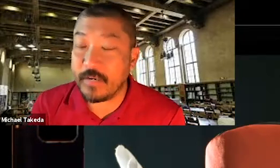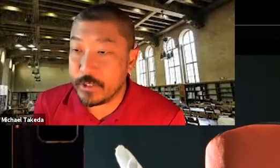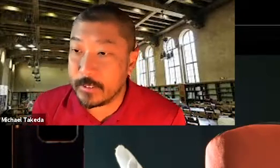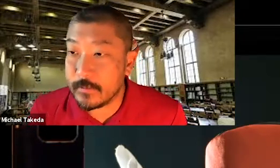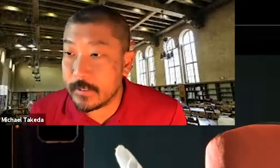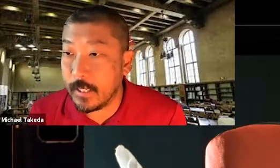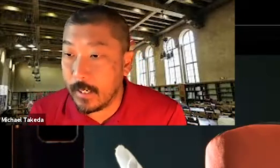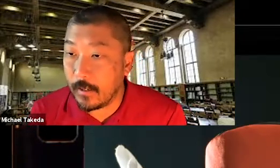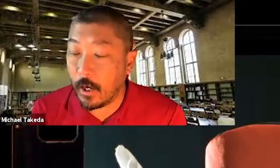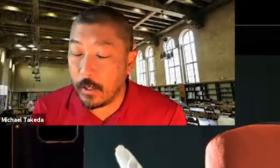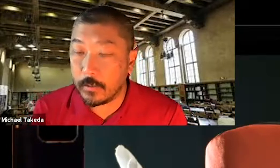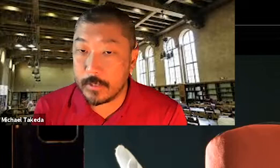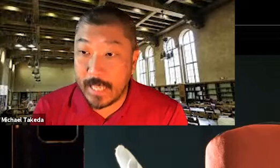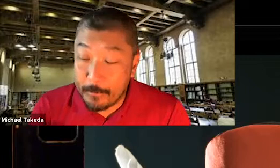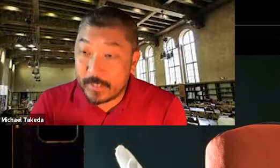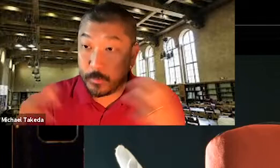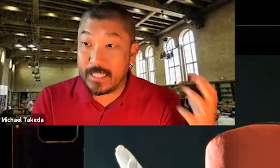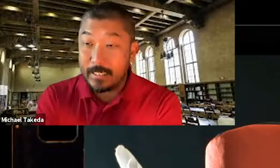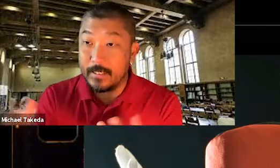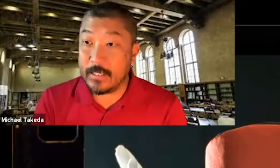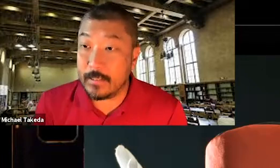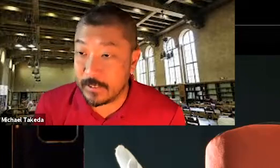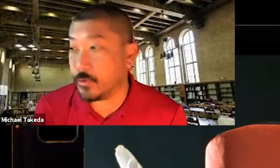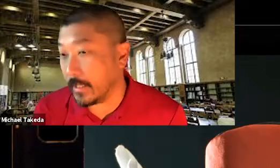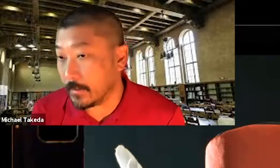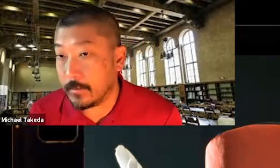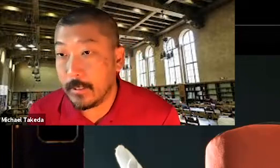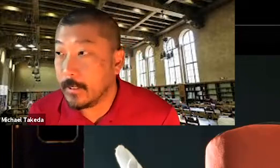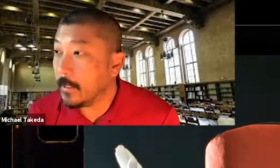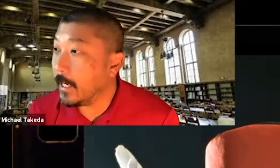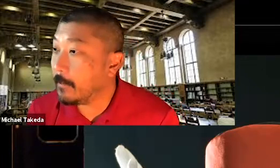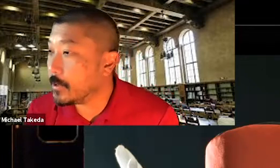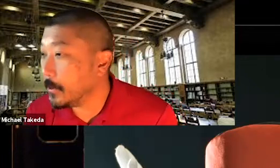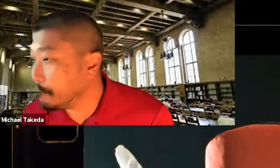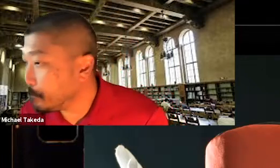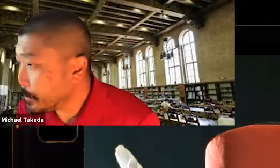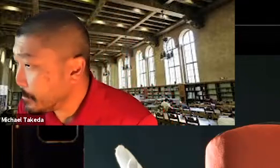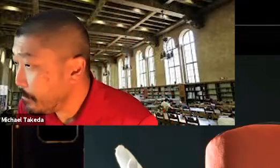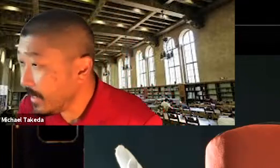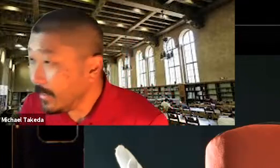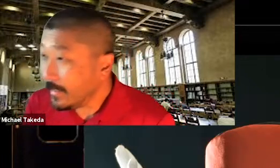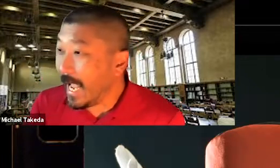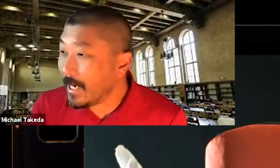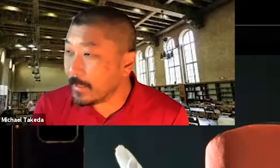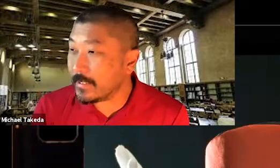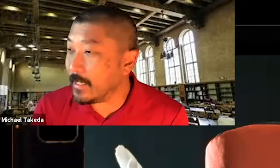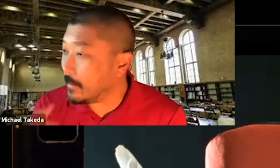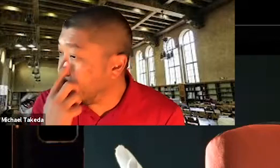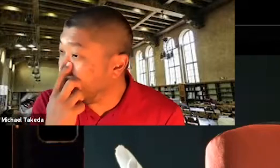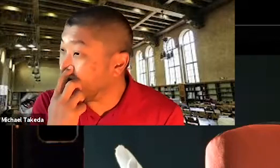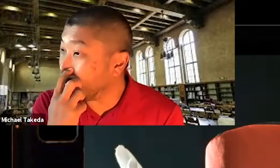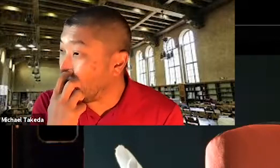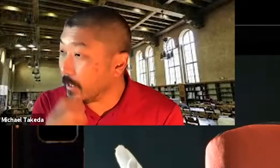Senate functions on the campus and within the district. So the Academic